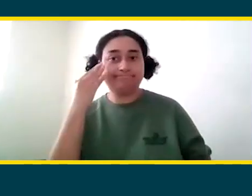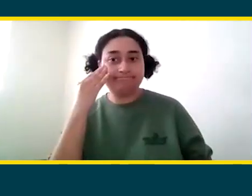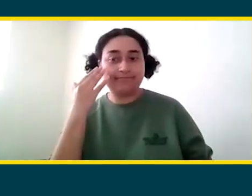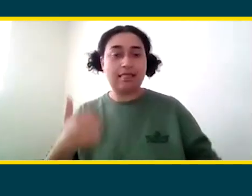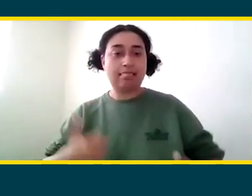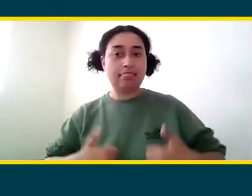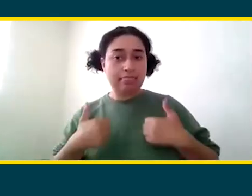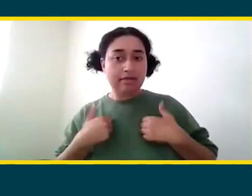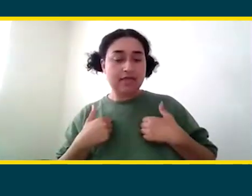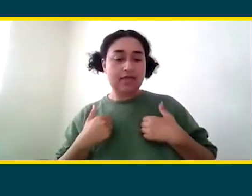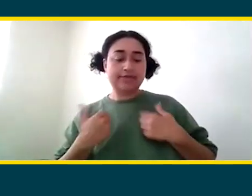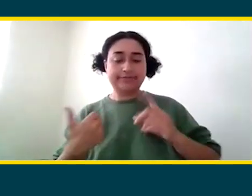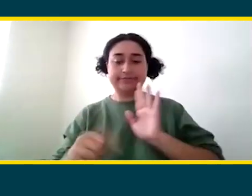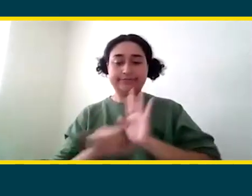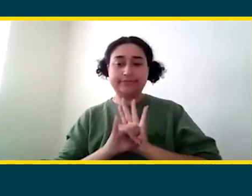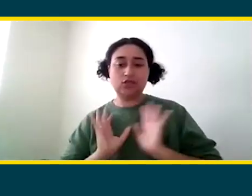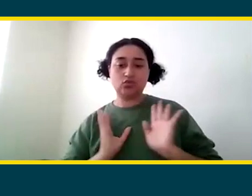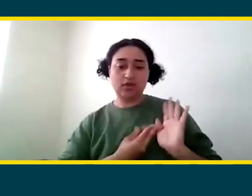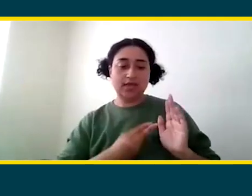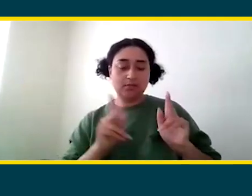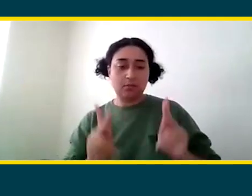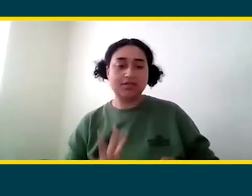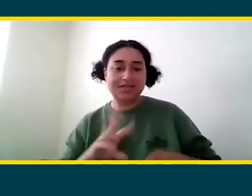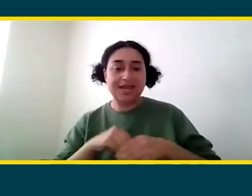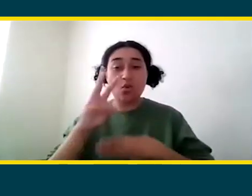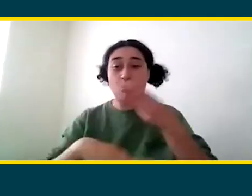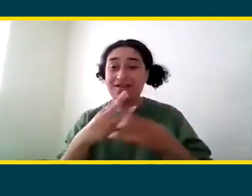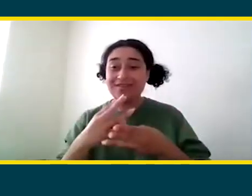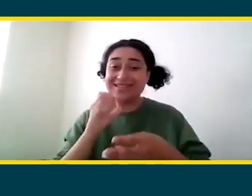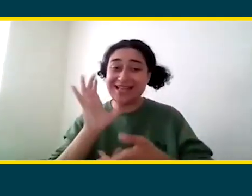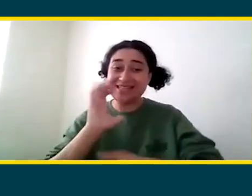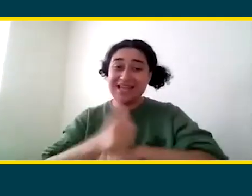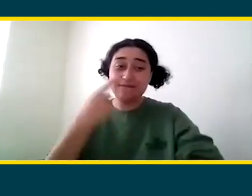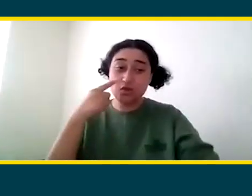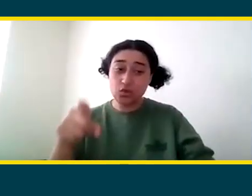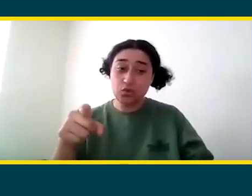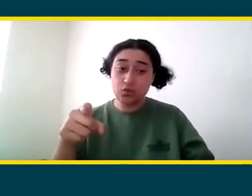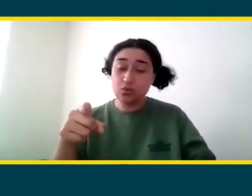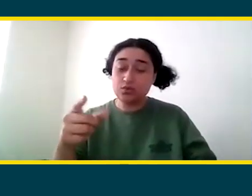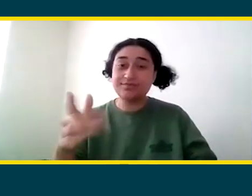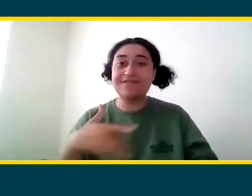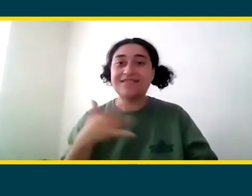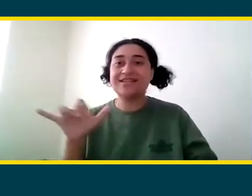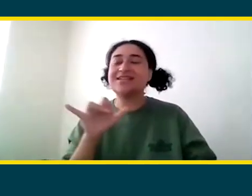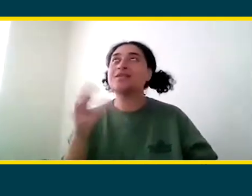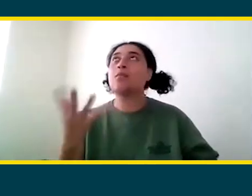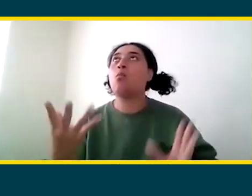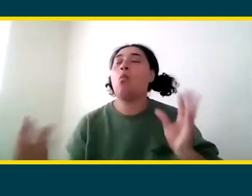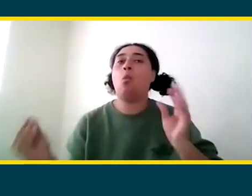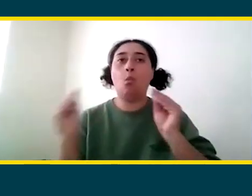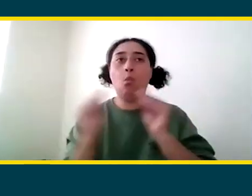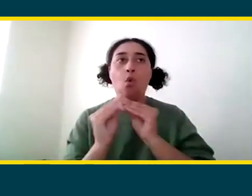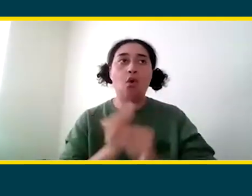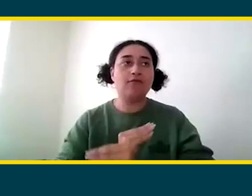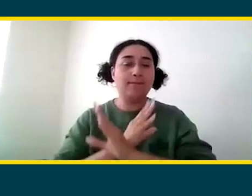living as a trans person in a world that is not built for you, I feel like is more of a